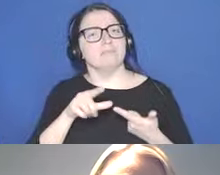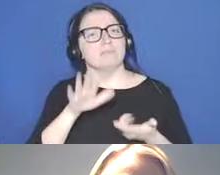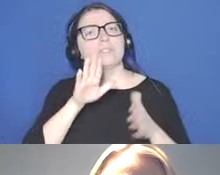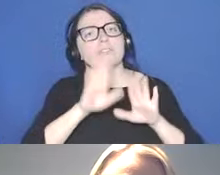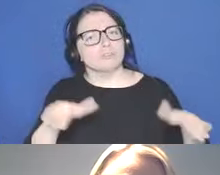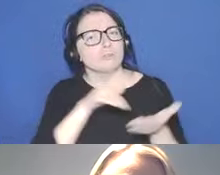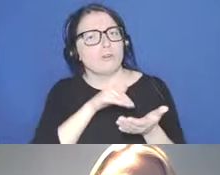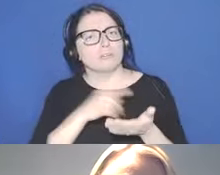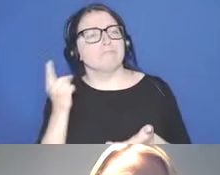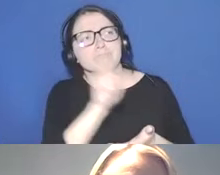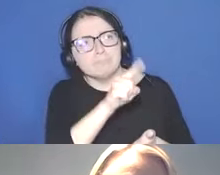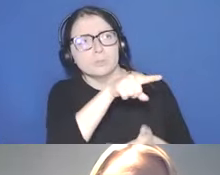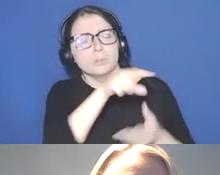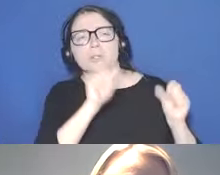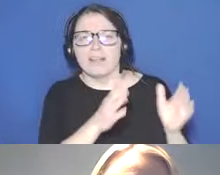outside.